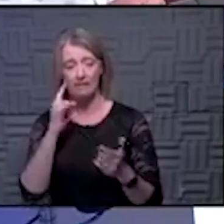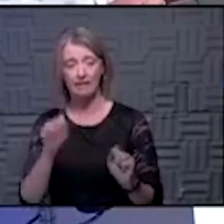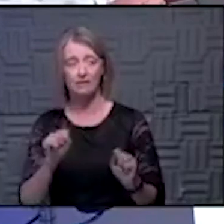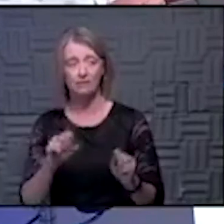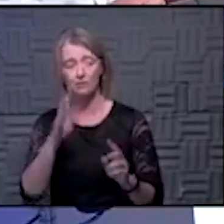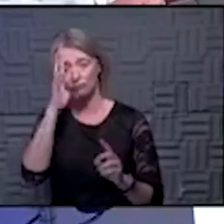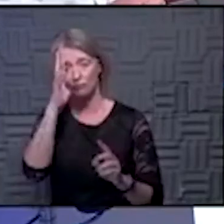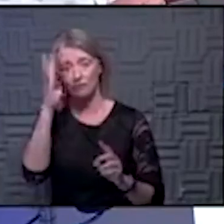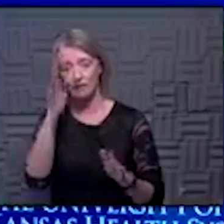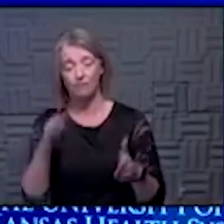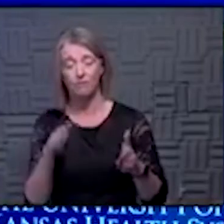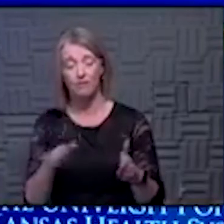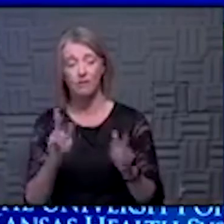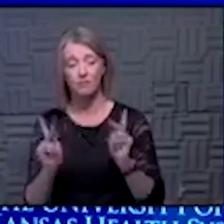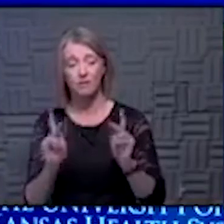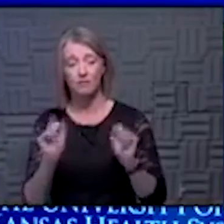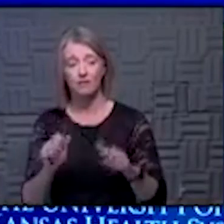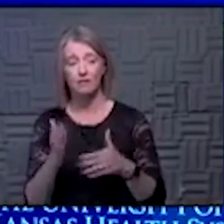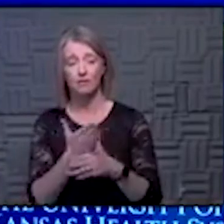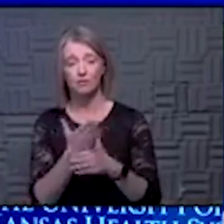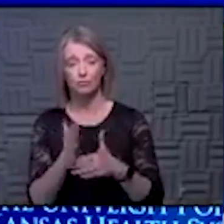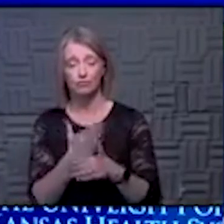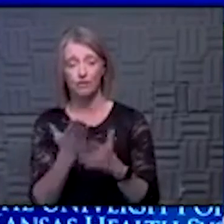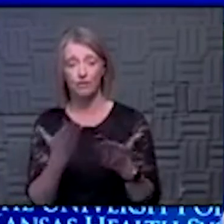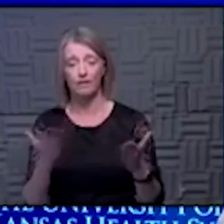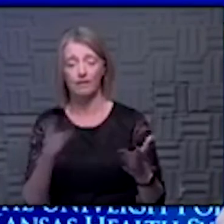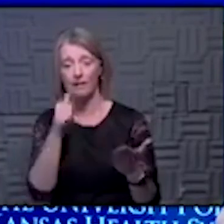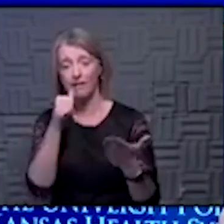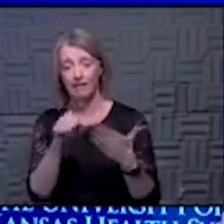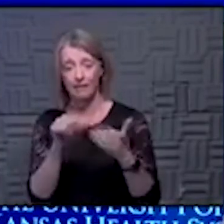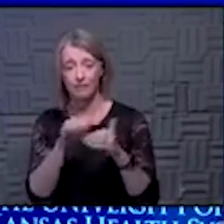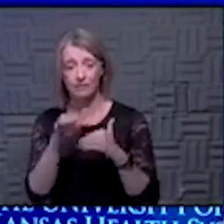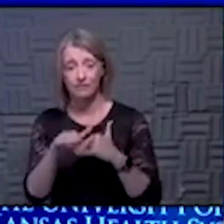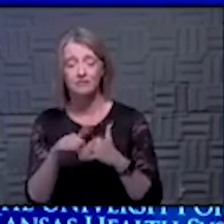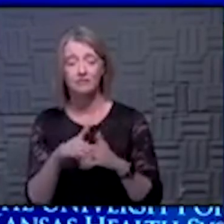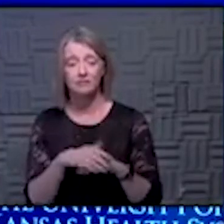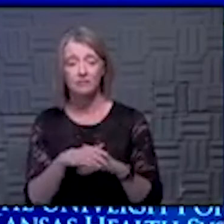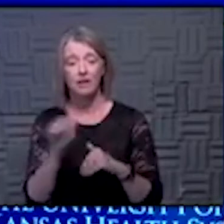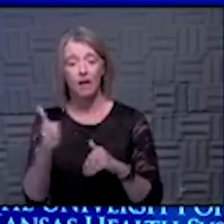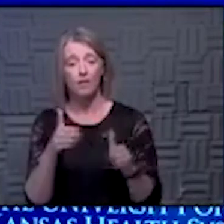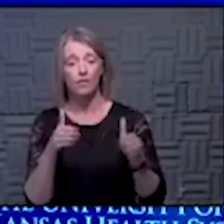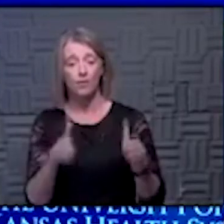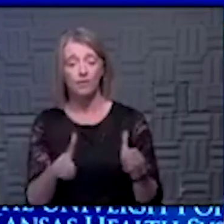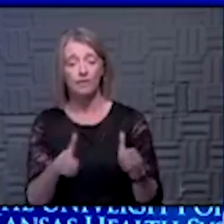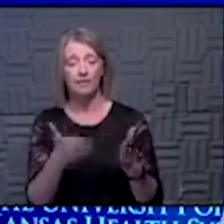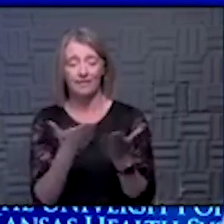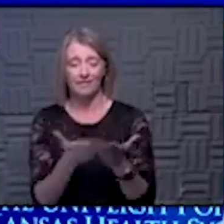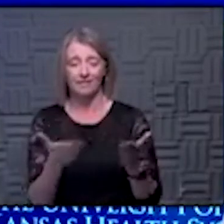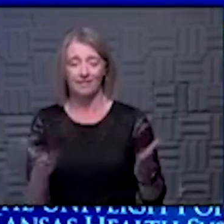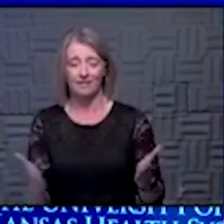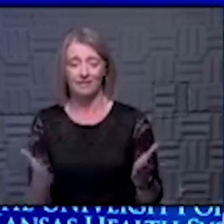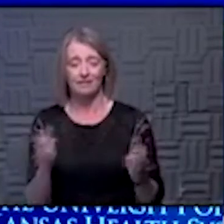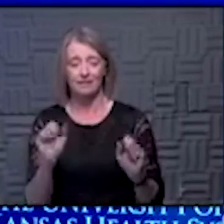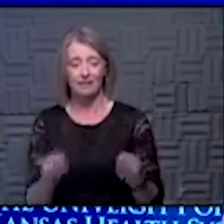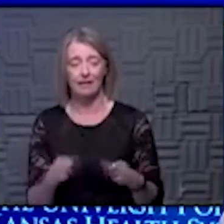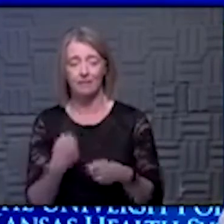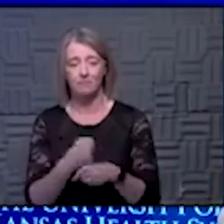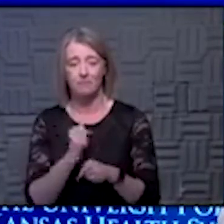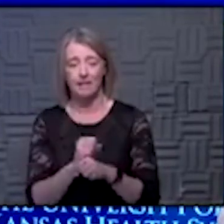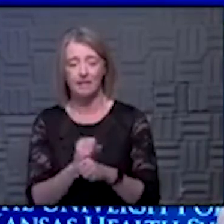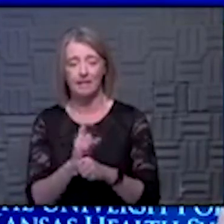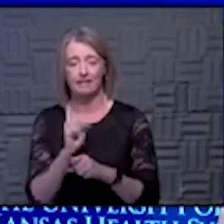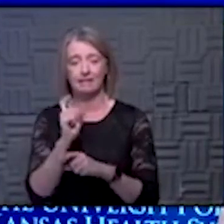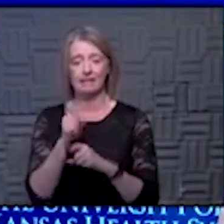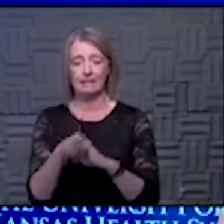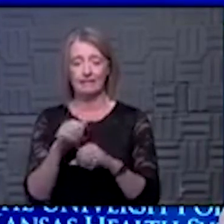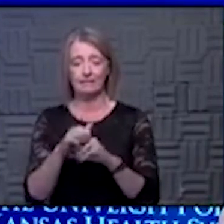of creative ways that people can share things. Letters are a great example, but probably other ways that things could make it in as